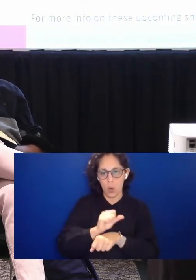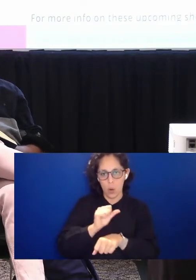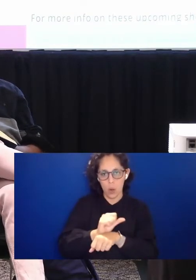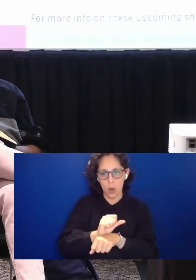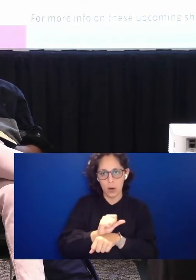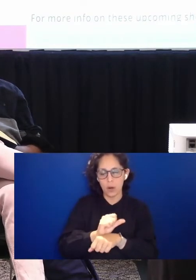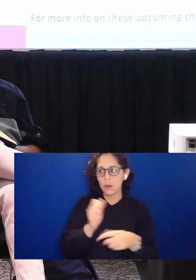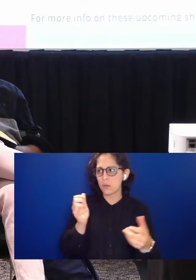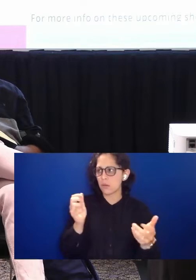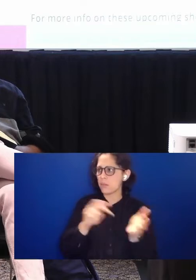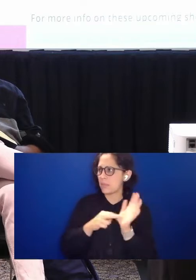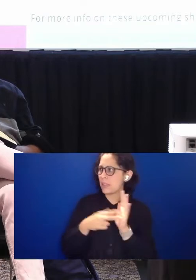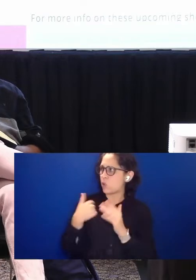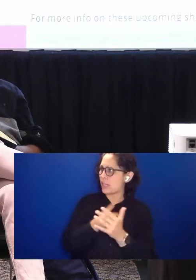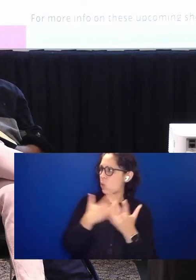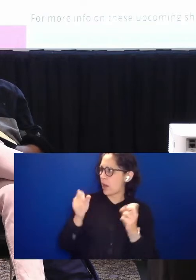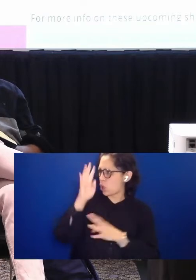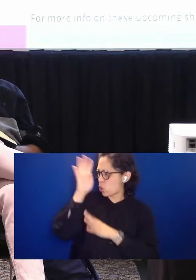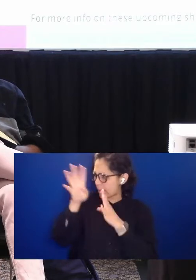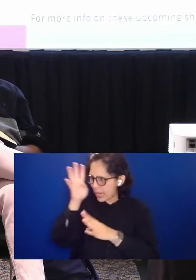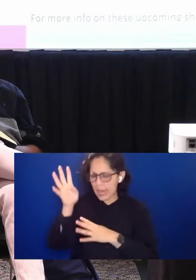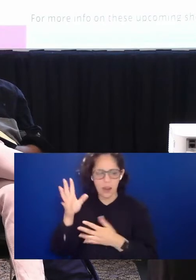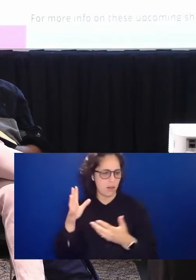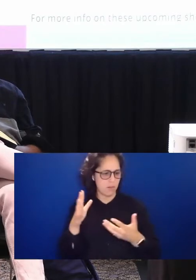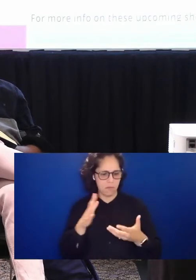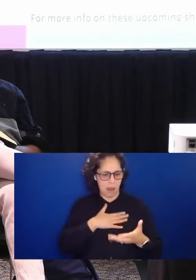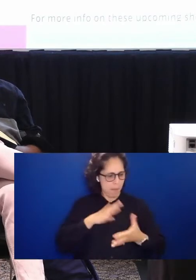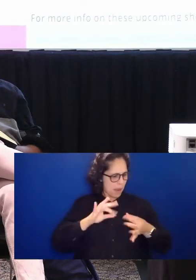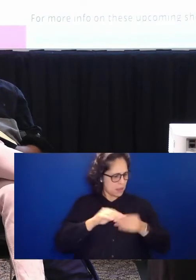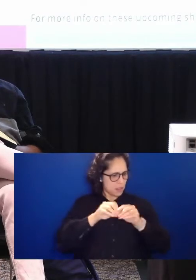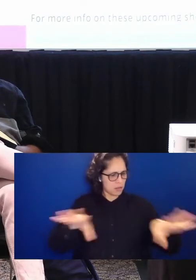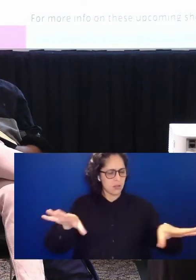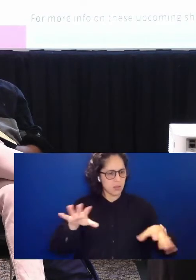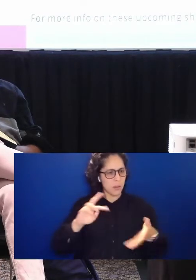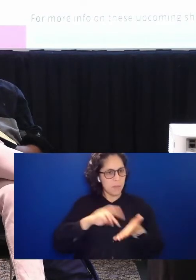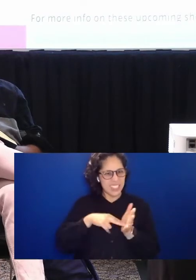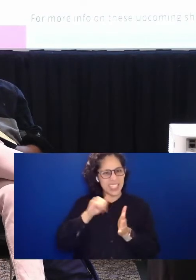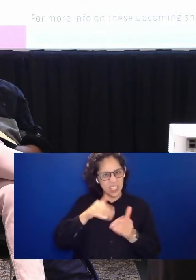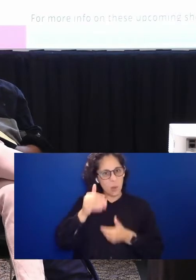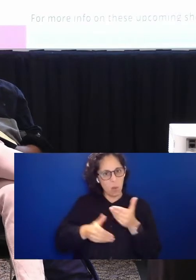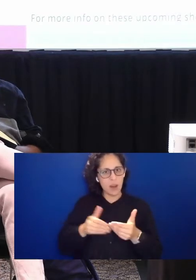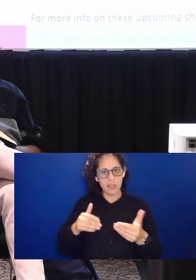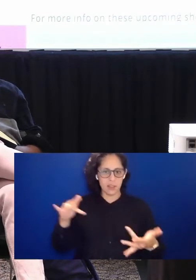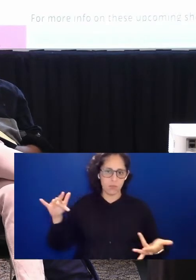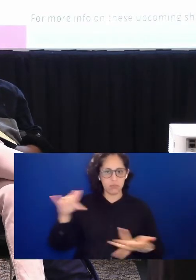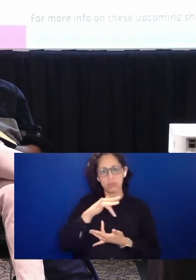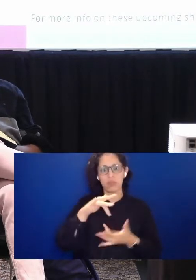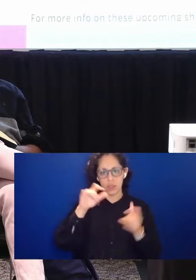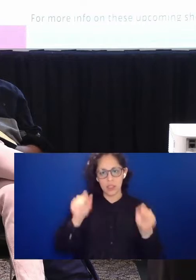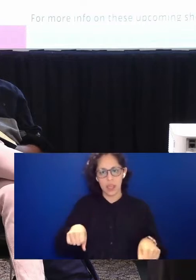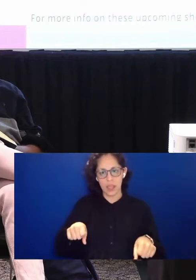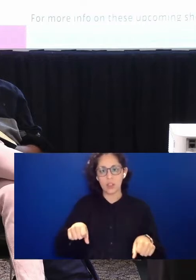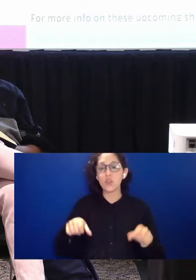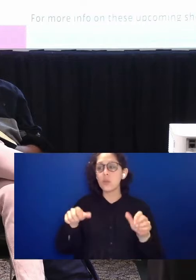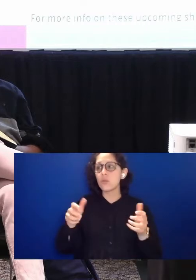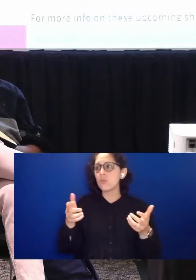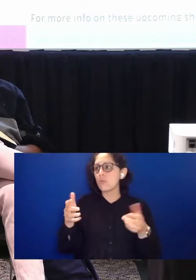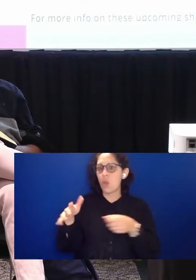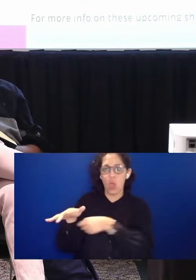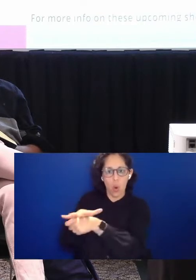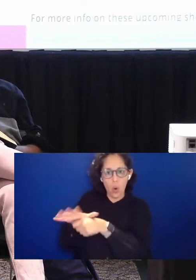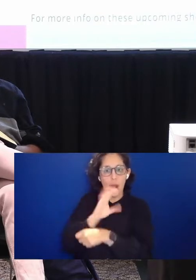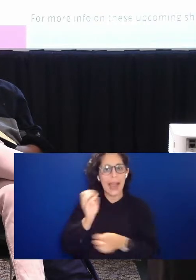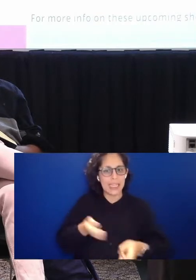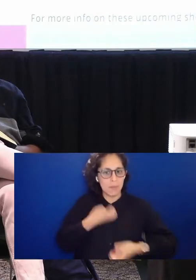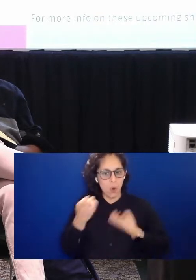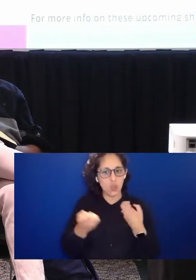to create and what we want to say. So I think it can be local, but it can also be emotional across, distance